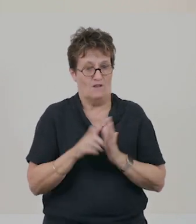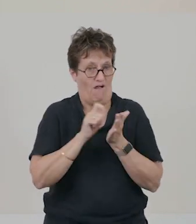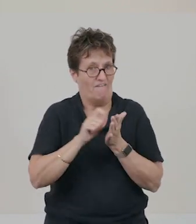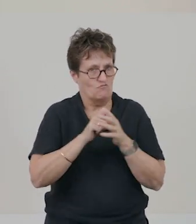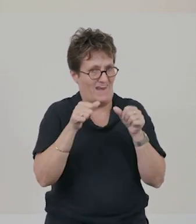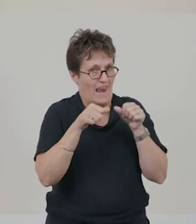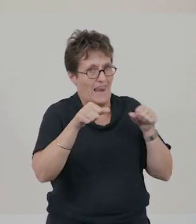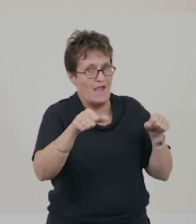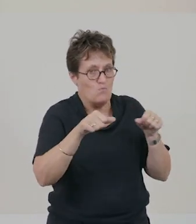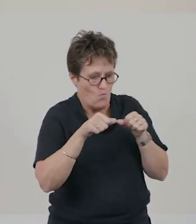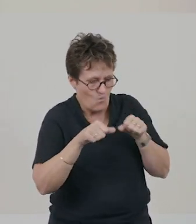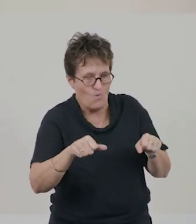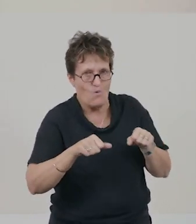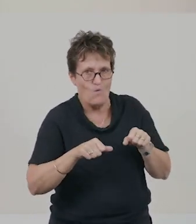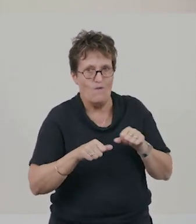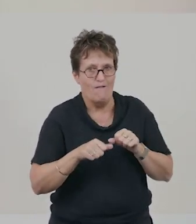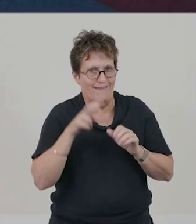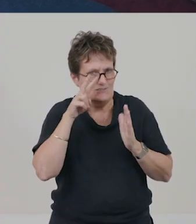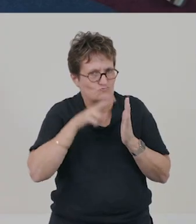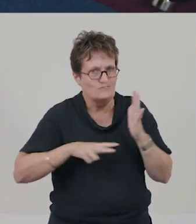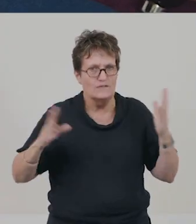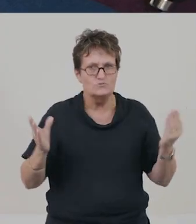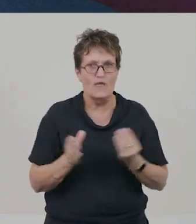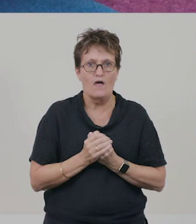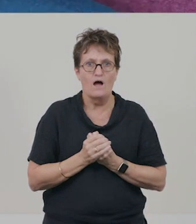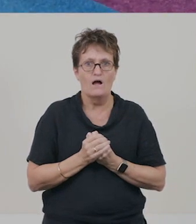objects. Let's read them together.